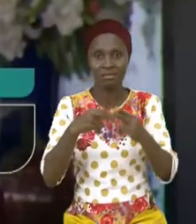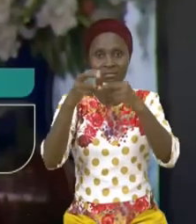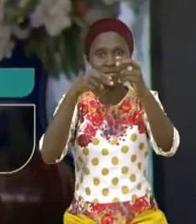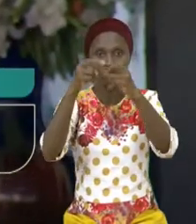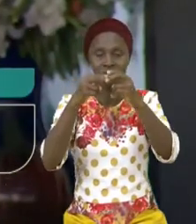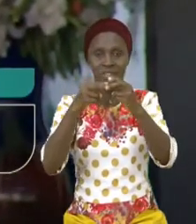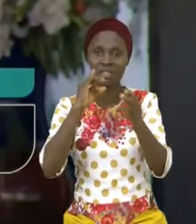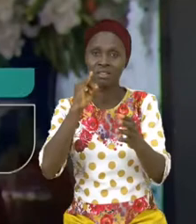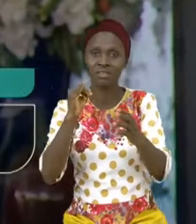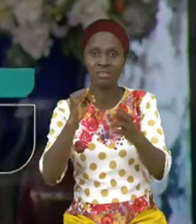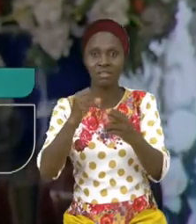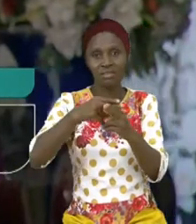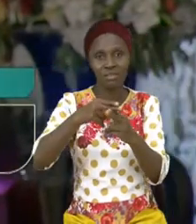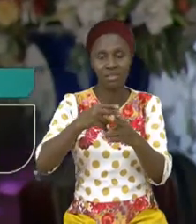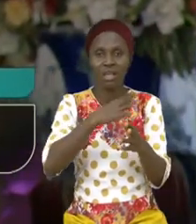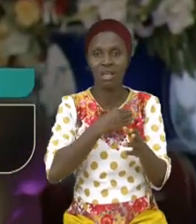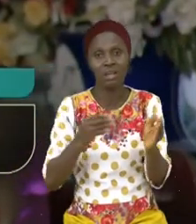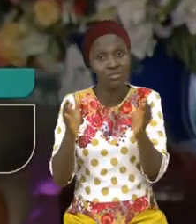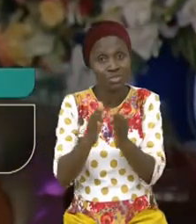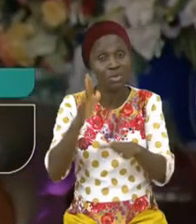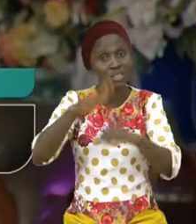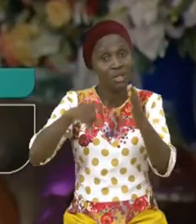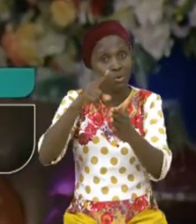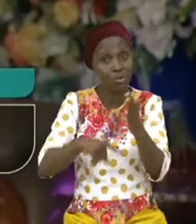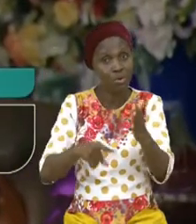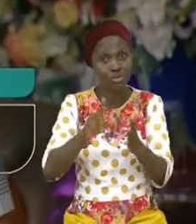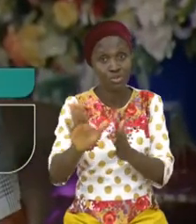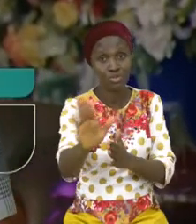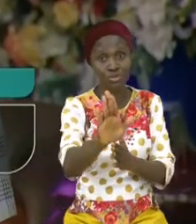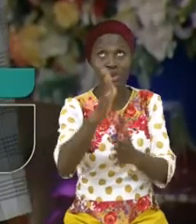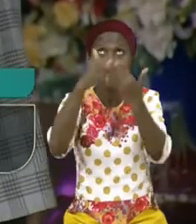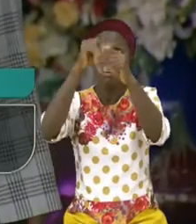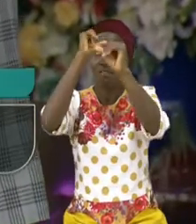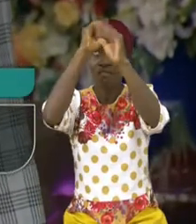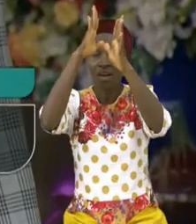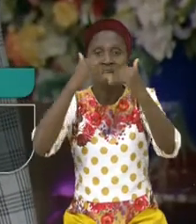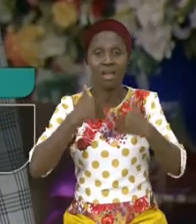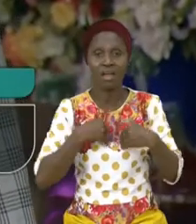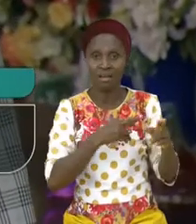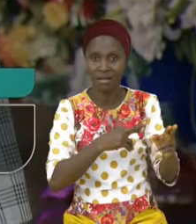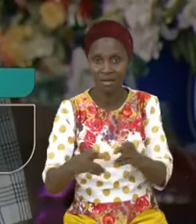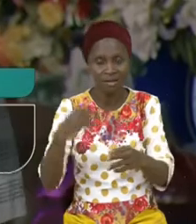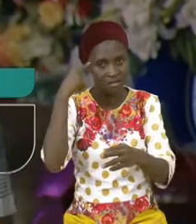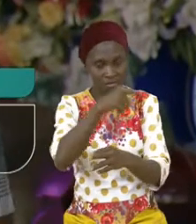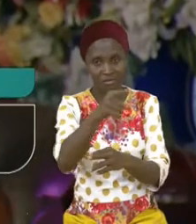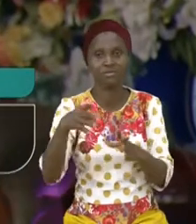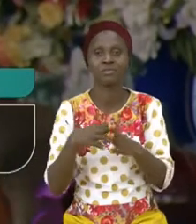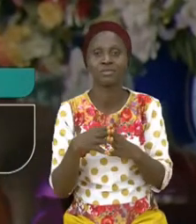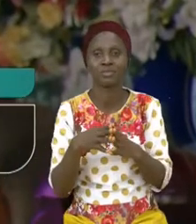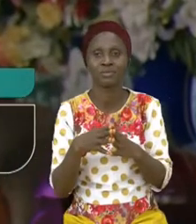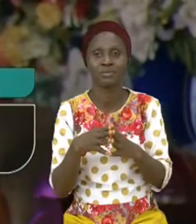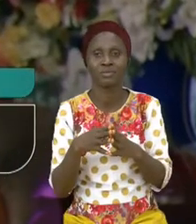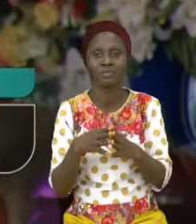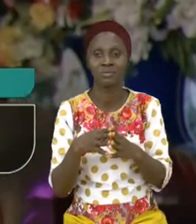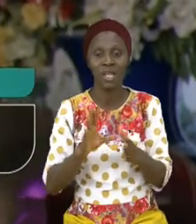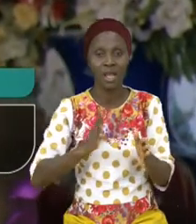than what your heavenly father has for you our fathers mean well they have not gone